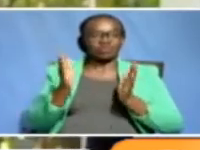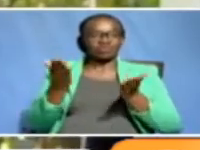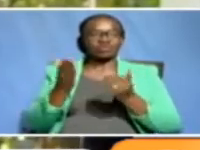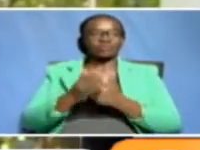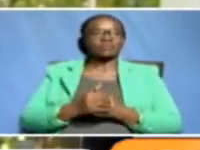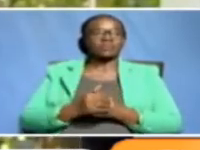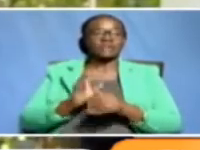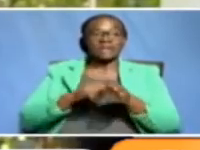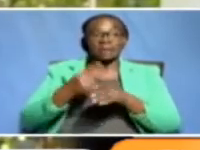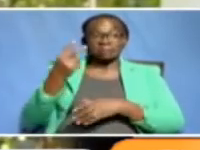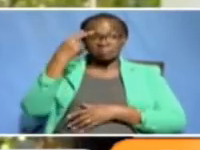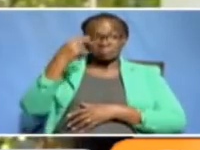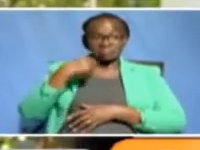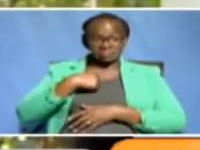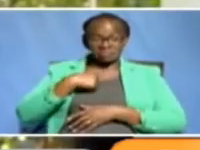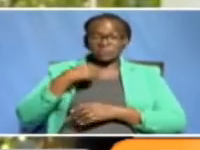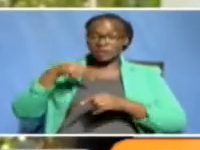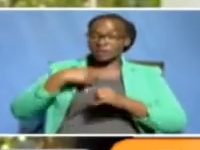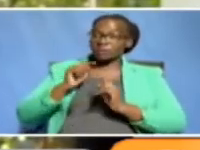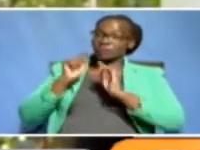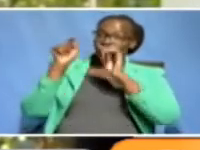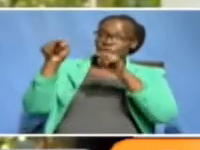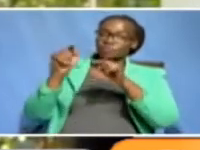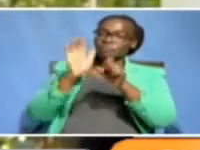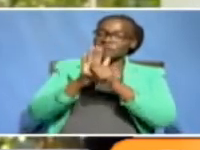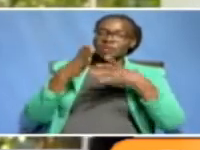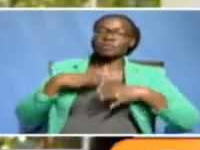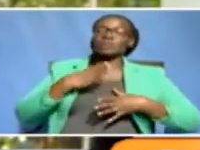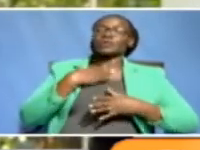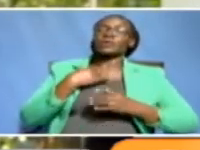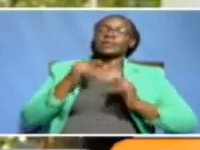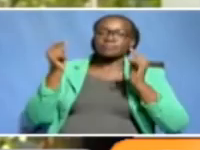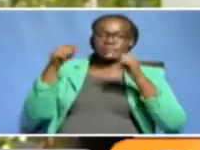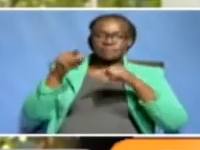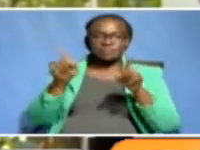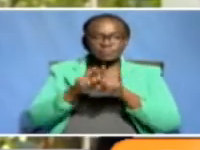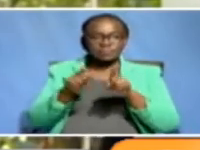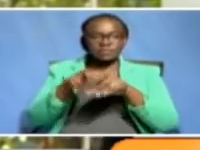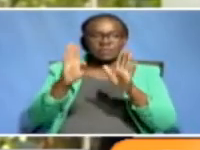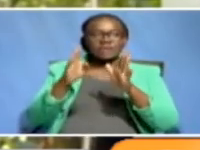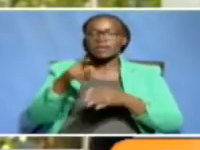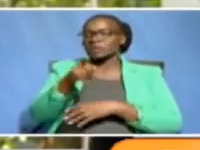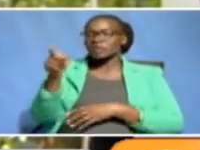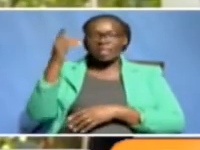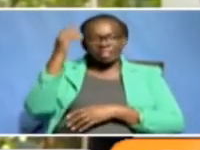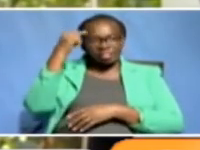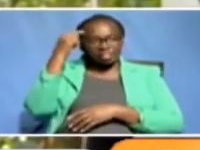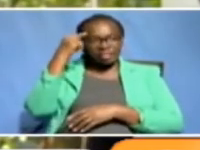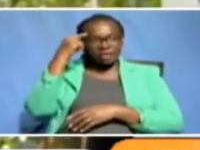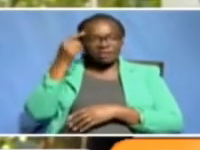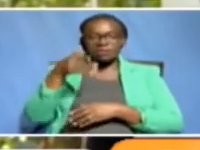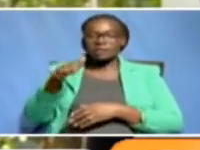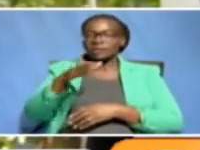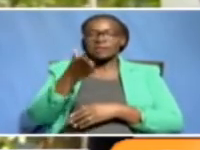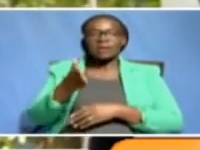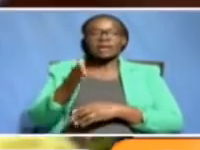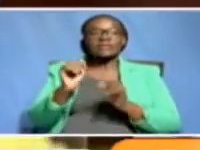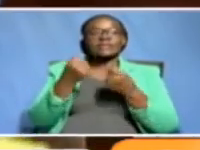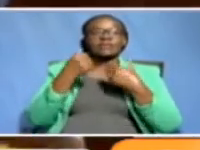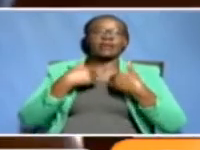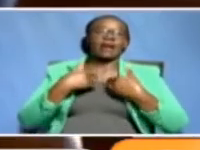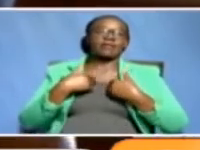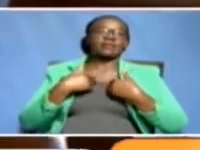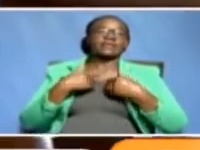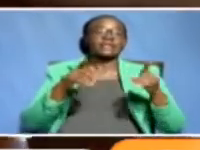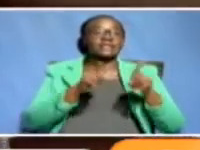Wakiniona, ikienda pale, wengi wanataka kuja hapa, kwanza wanafikiri hapa ni salama,